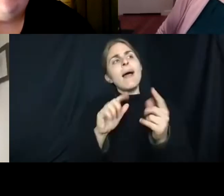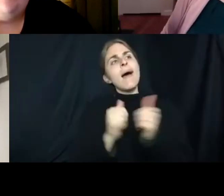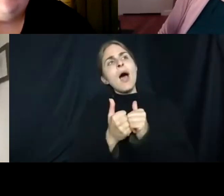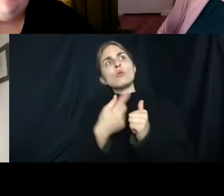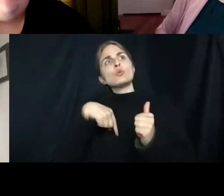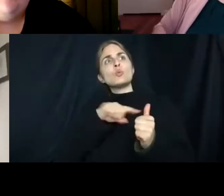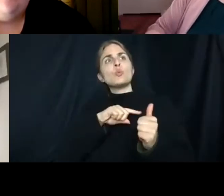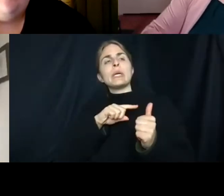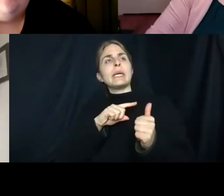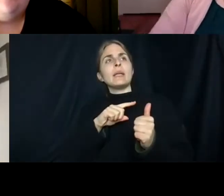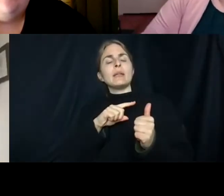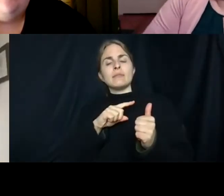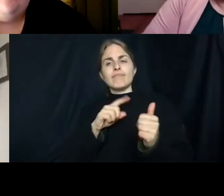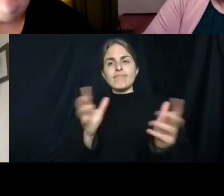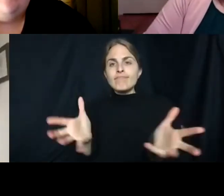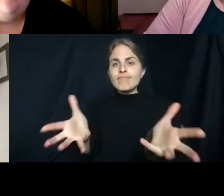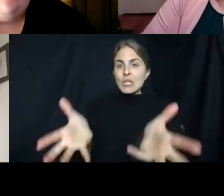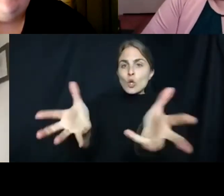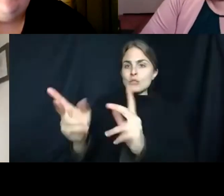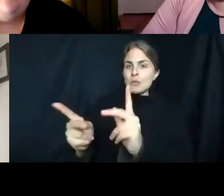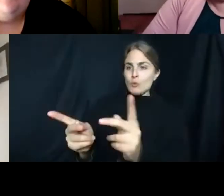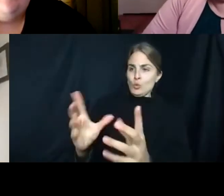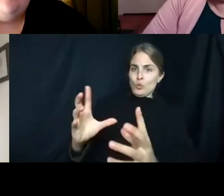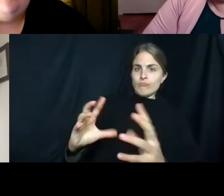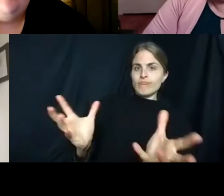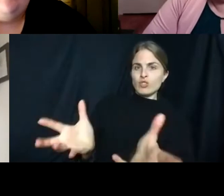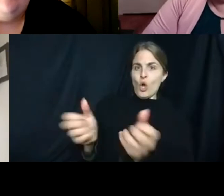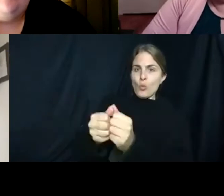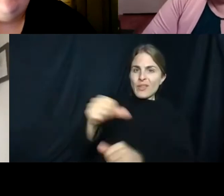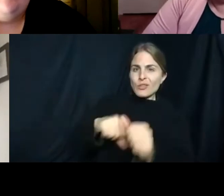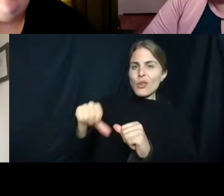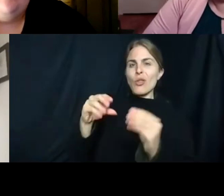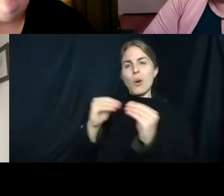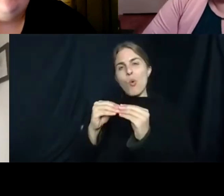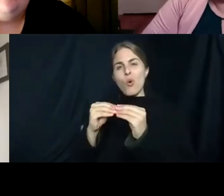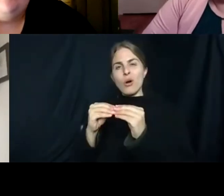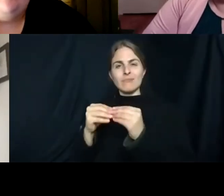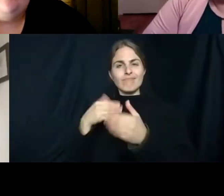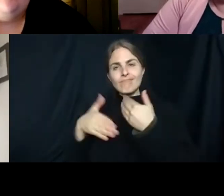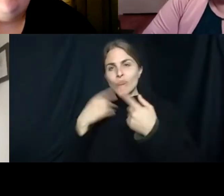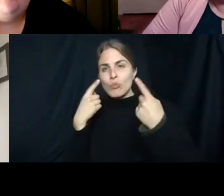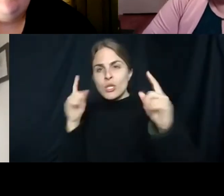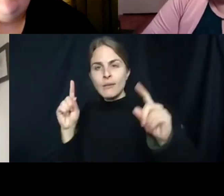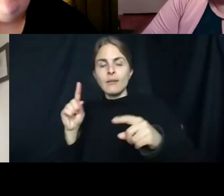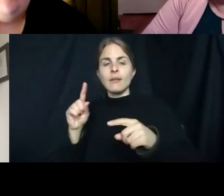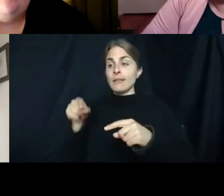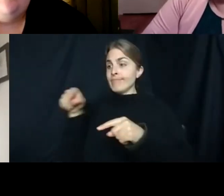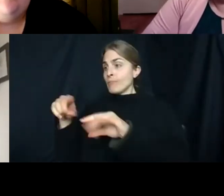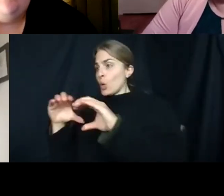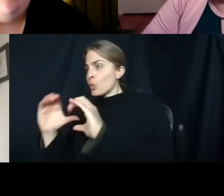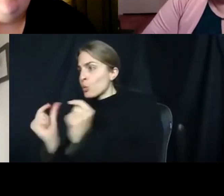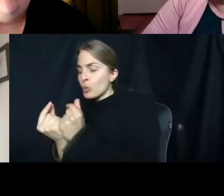how do we get folks to talk to each other in ways that are going to be more productive? You know, how do we bring these groups together to talk